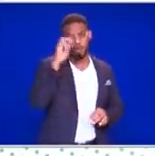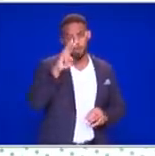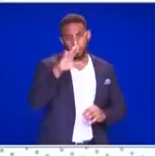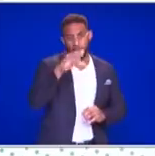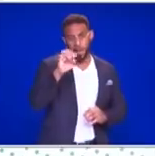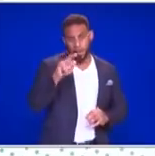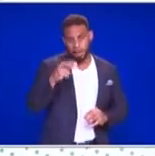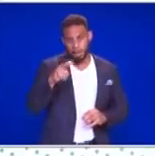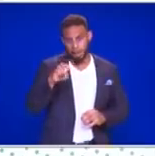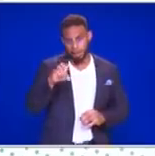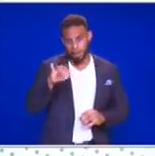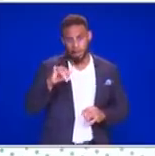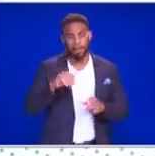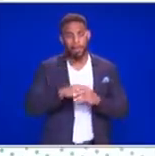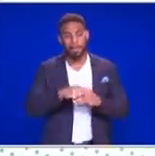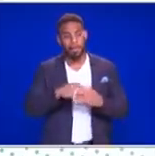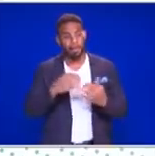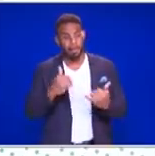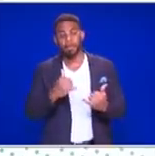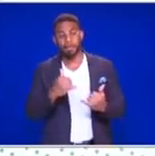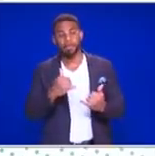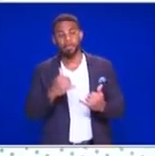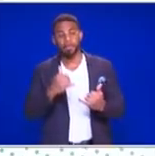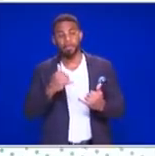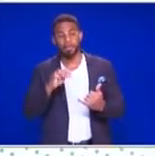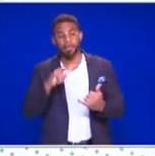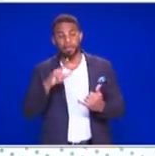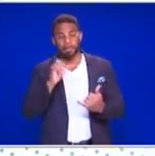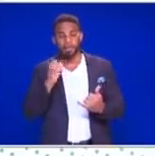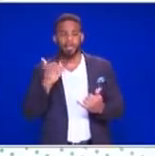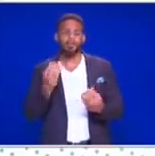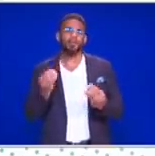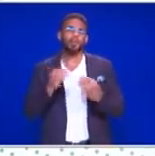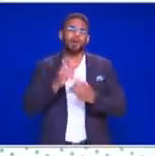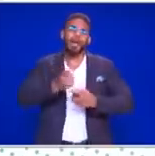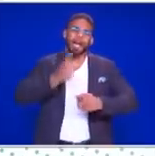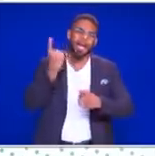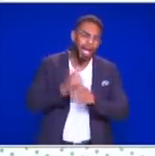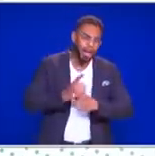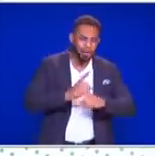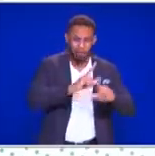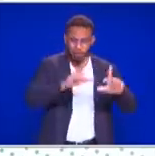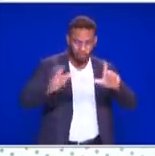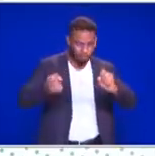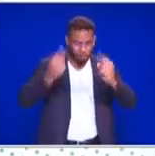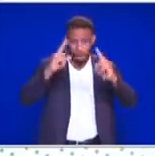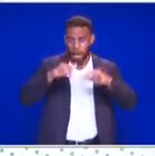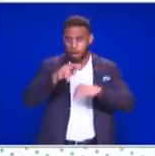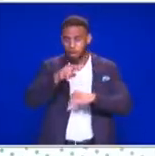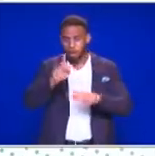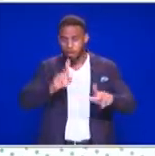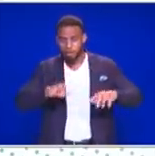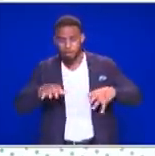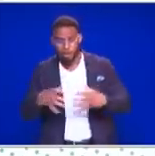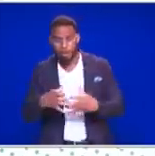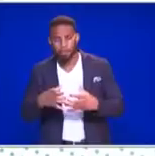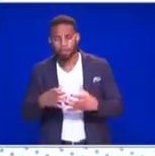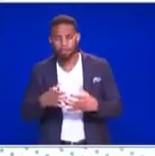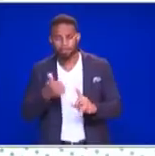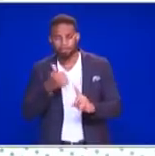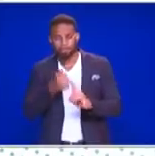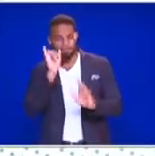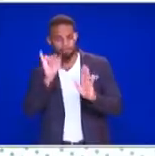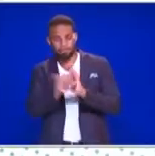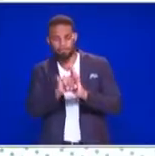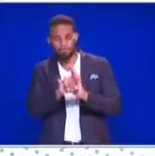and ethnicity in the decennial census would ultimately yield an even more accurate portrait of how the U.S. population